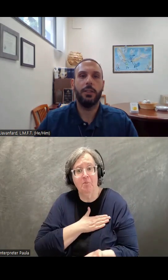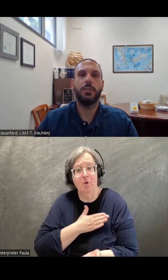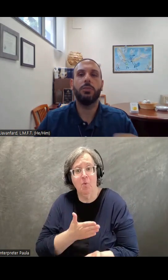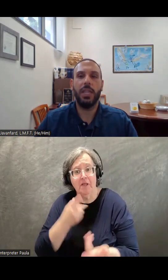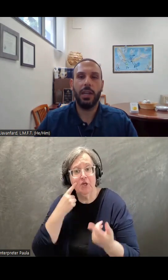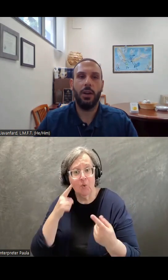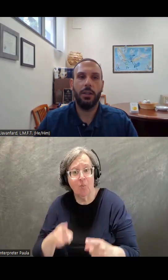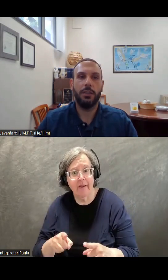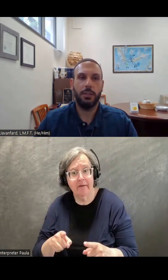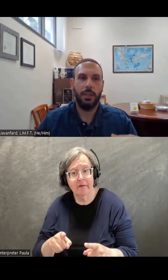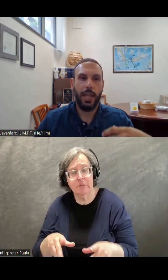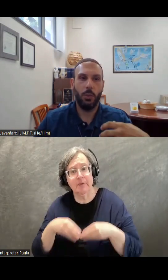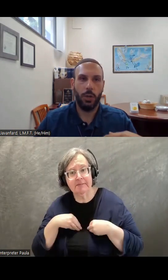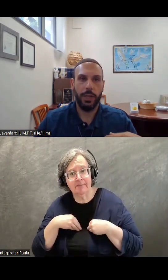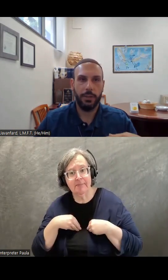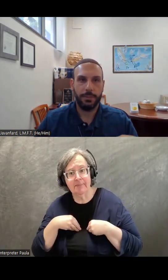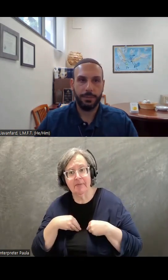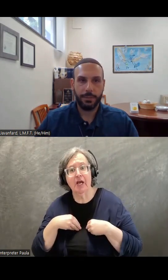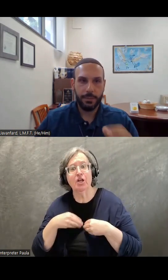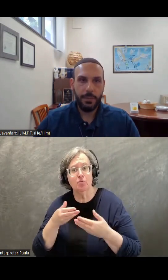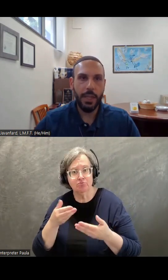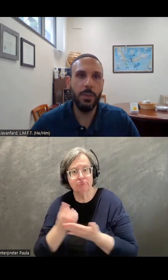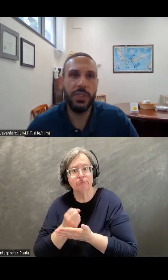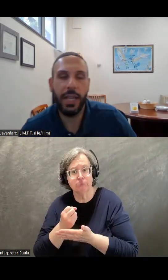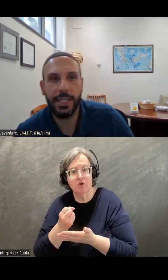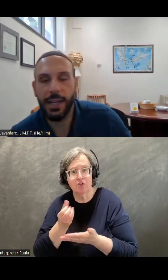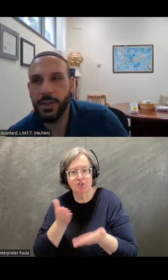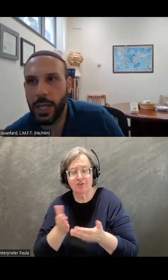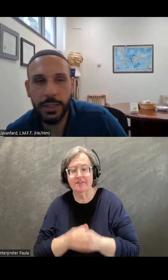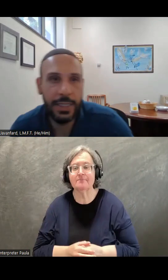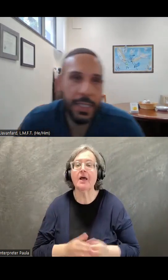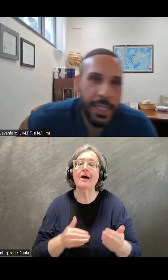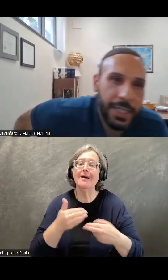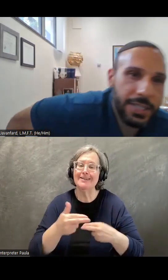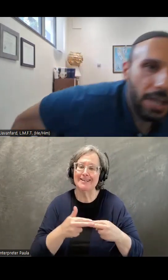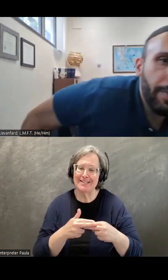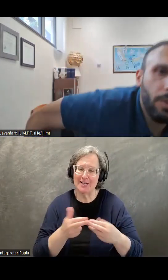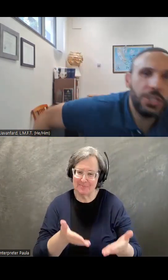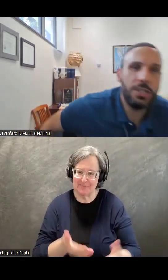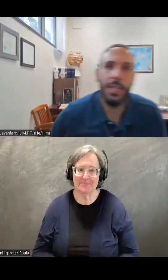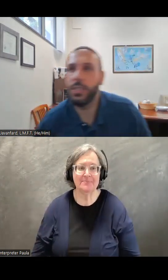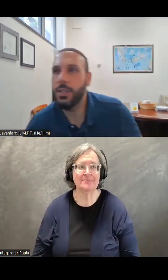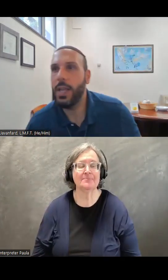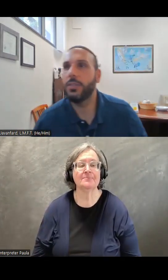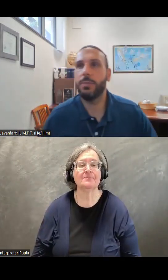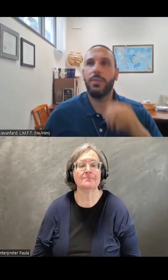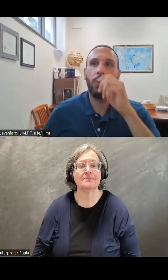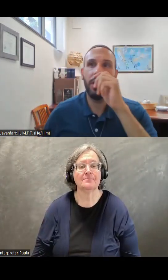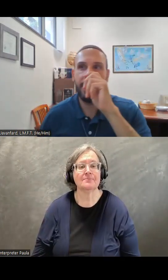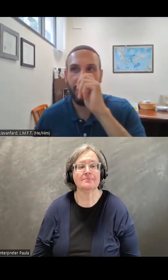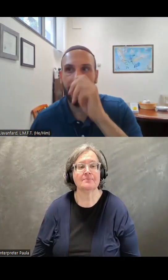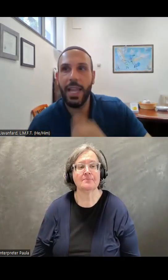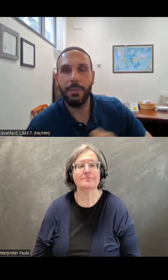agree to take on and work with. Let's move to the next slide as well. Let's talk about what we just mentioned as well in terms